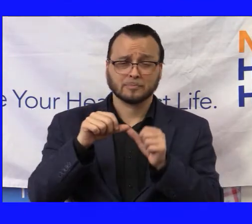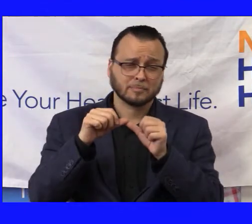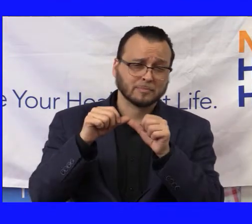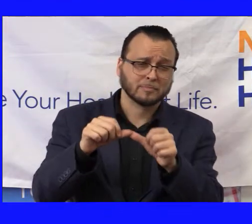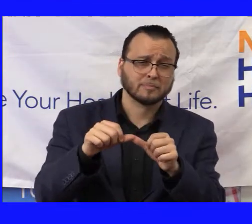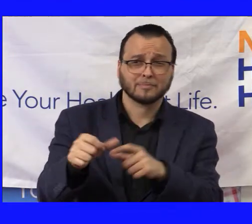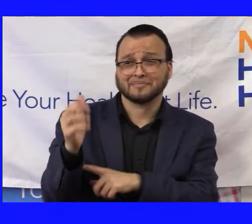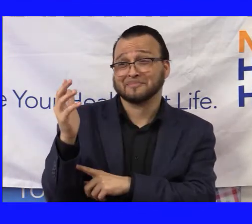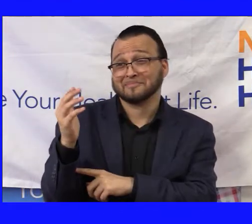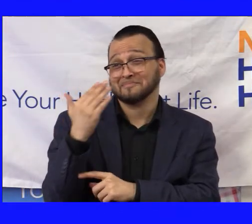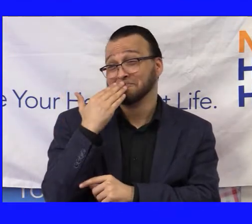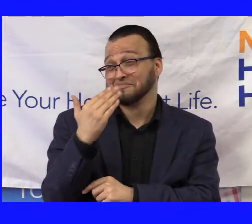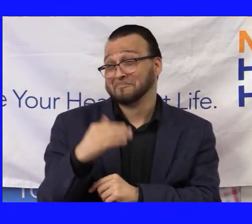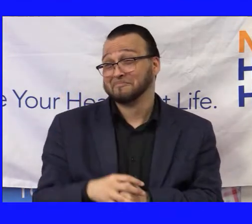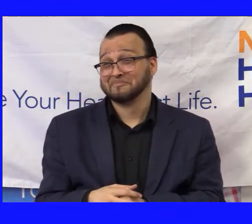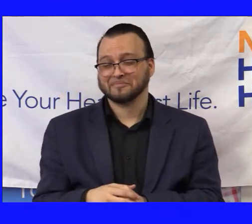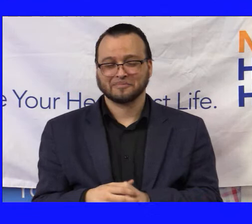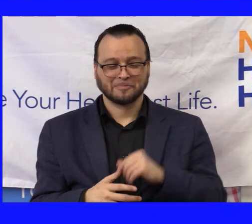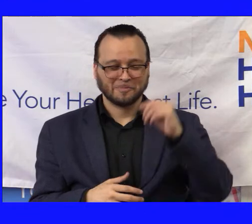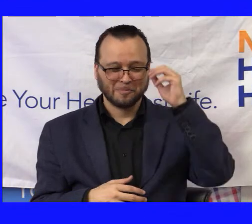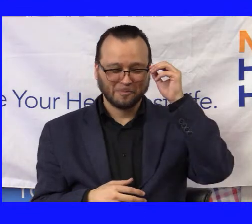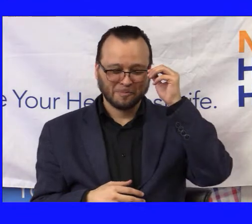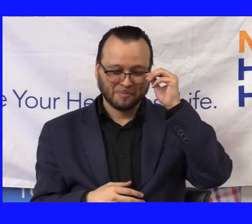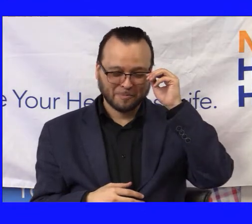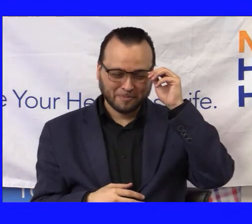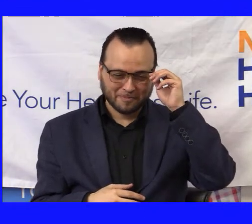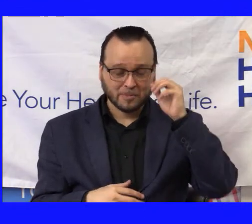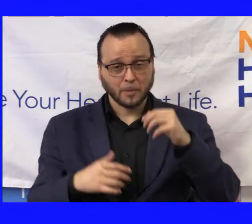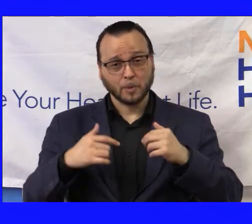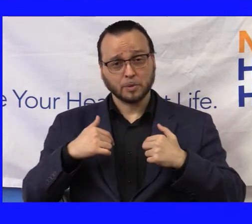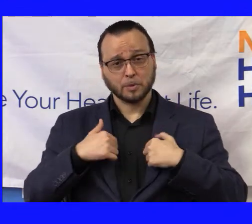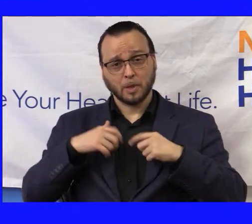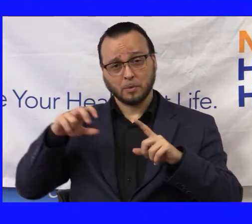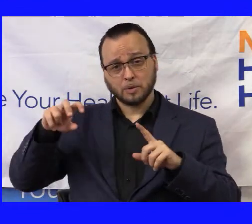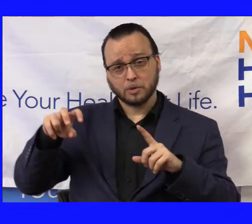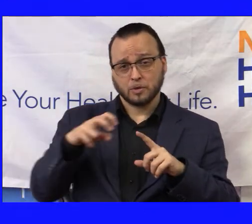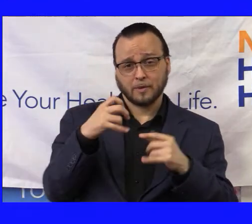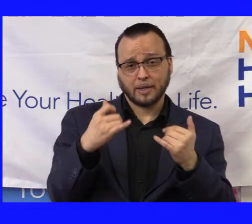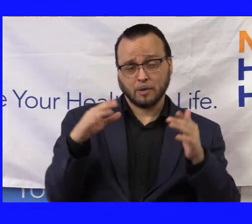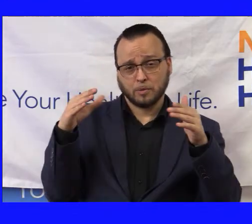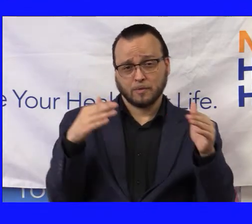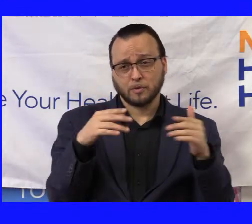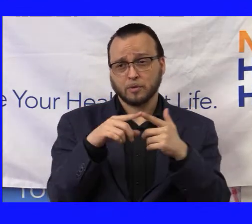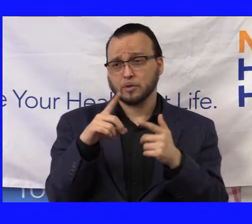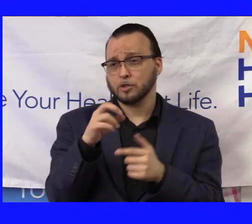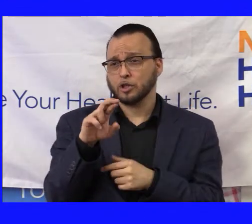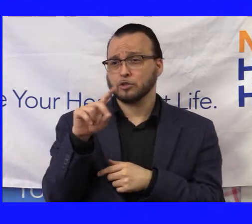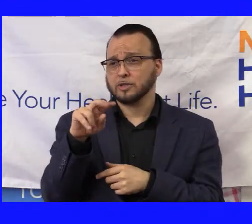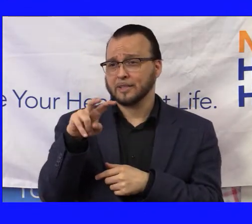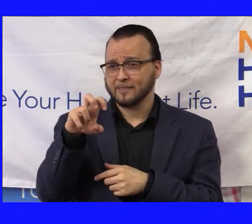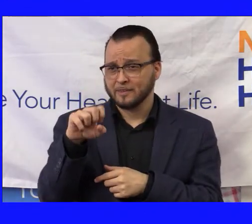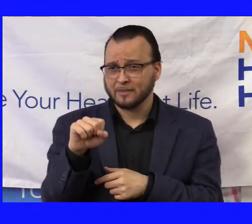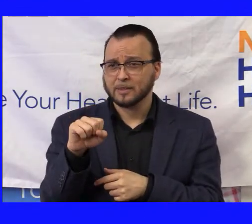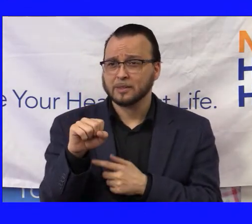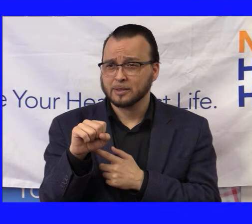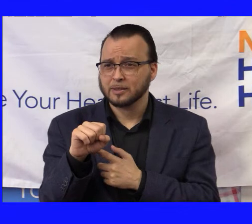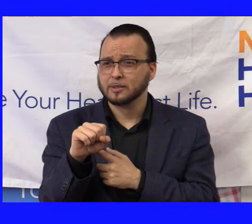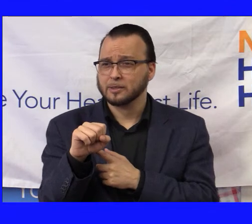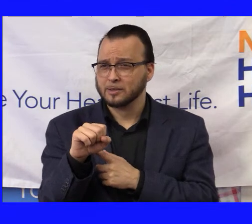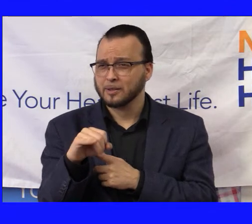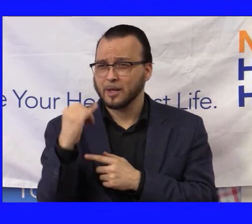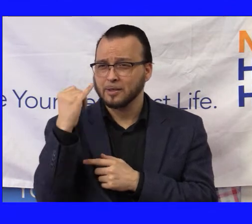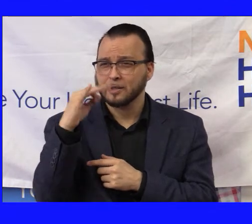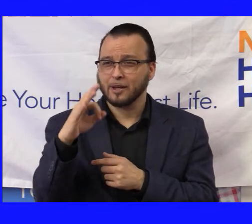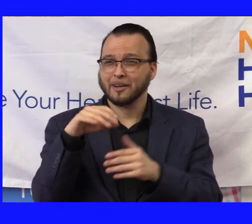Thank you. So I want to segue now to both Dr. Davis and Natalia Sianas on the Equity